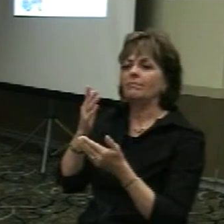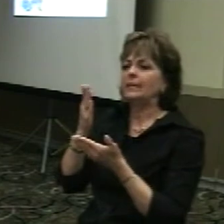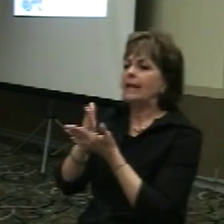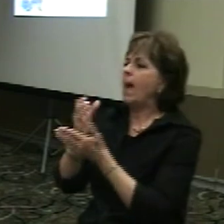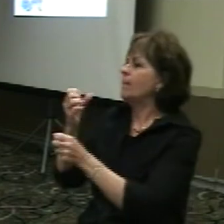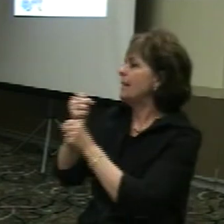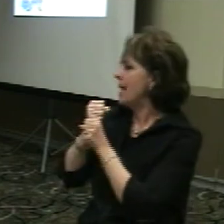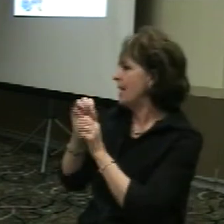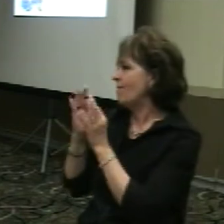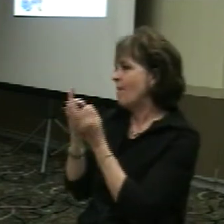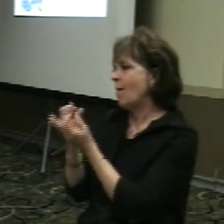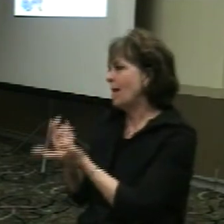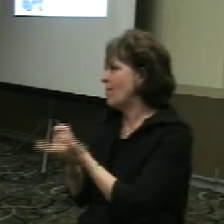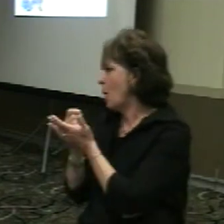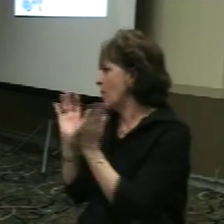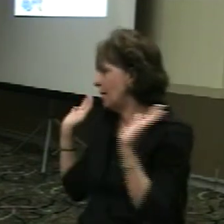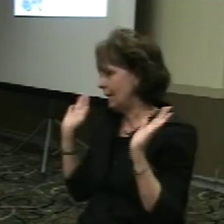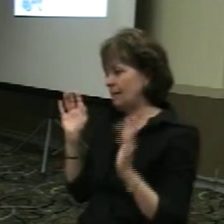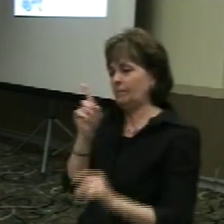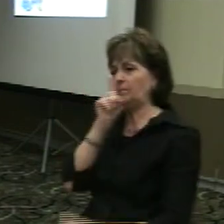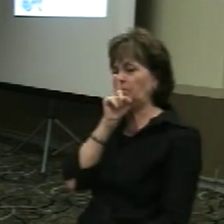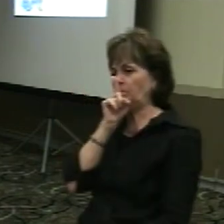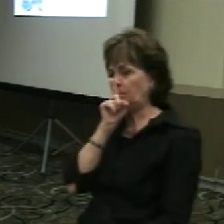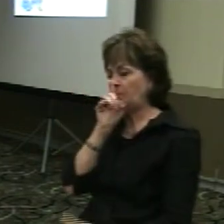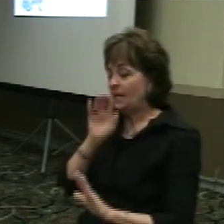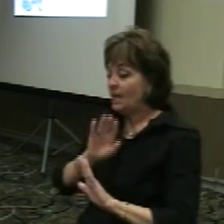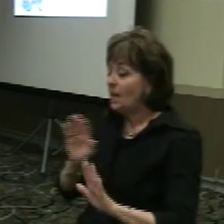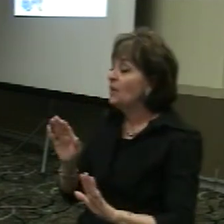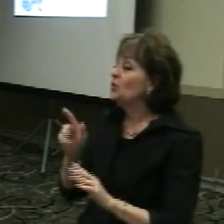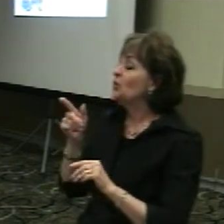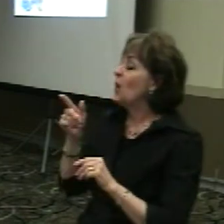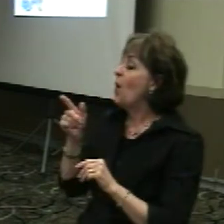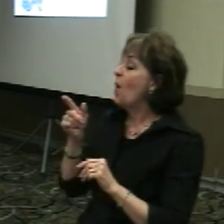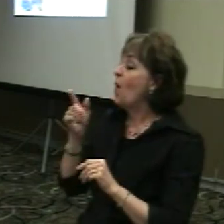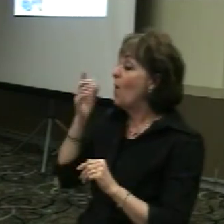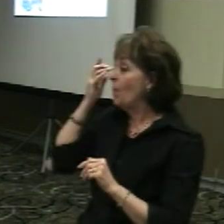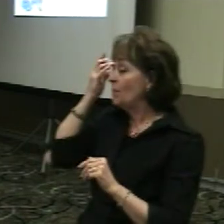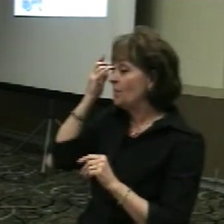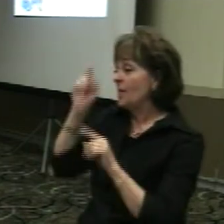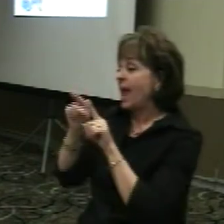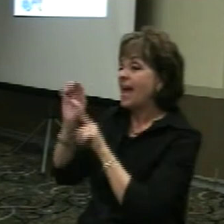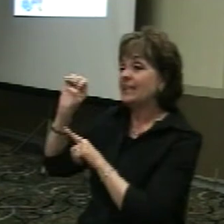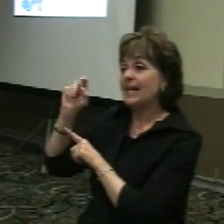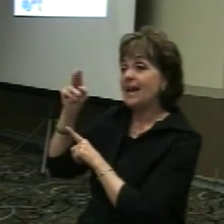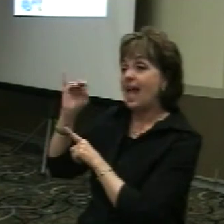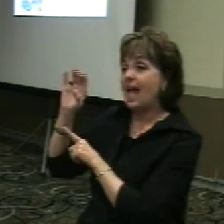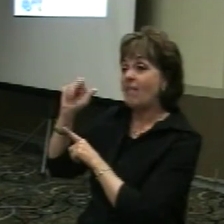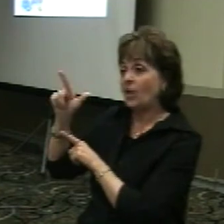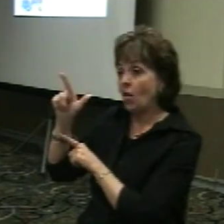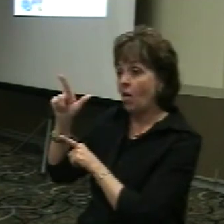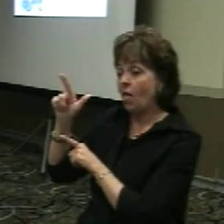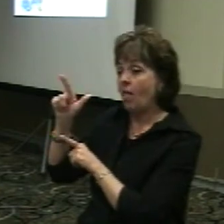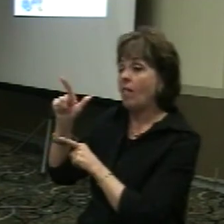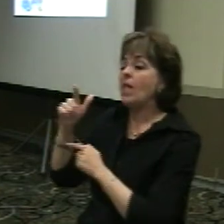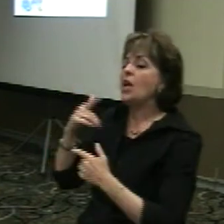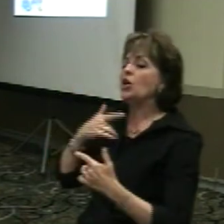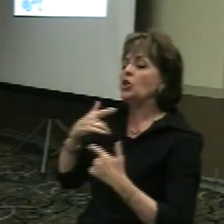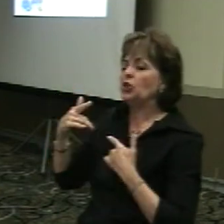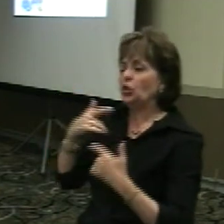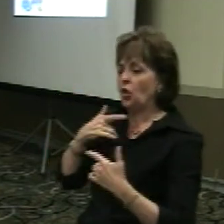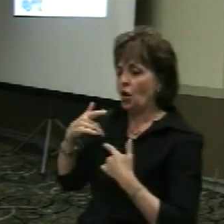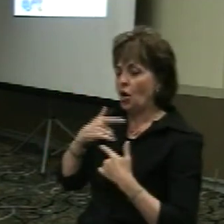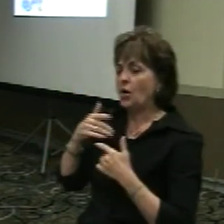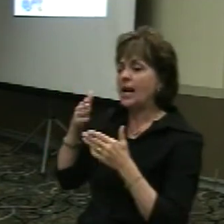therapy. Now, as a ethical, concerned, caring individual who's on part of a